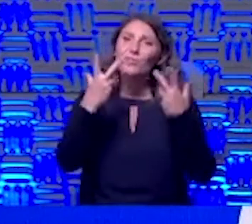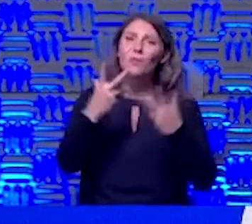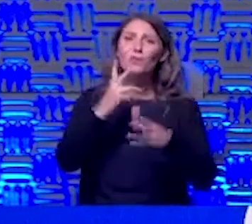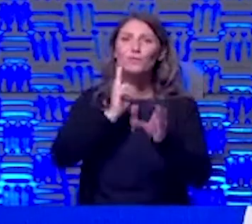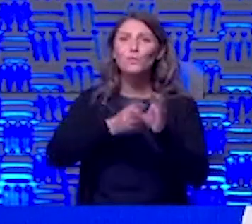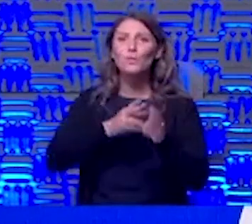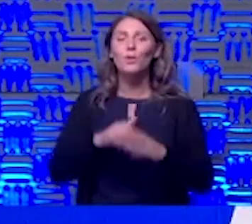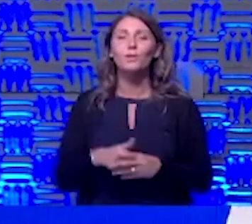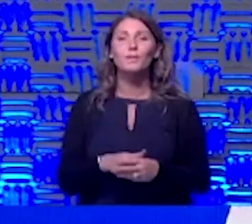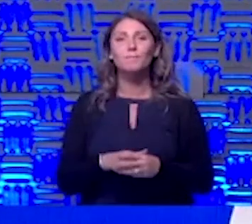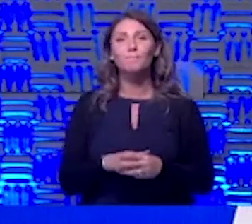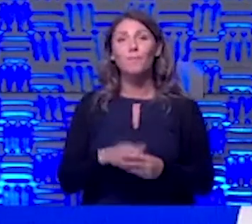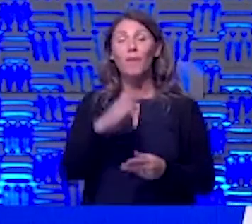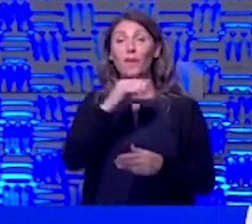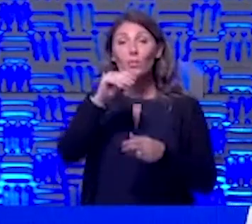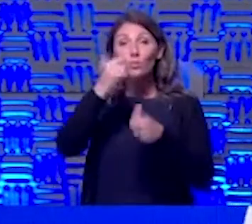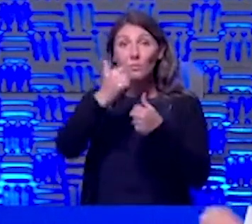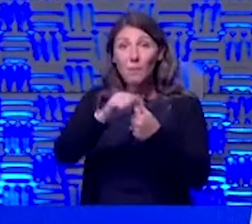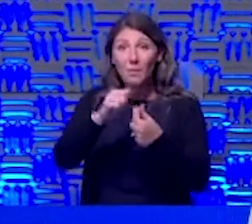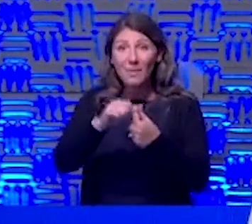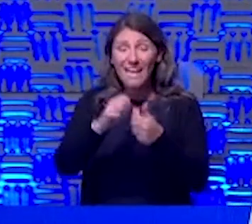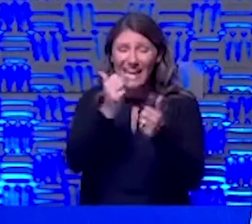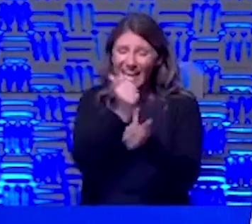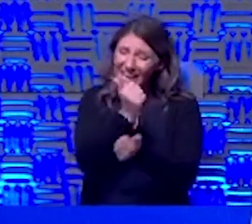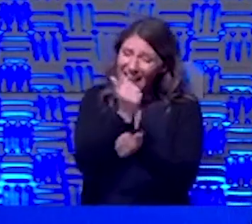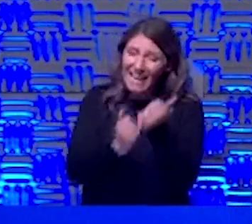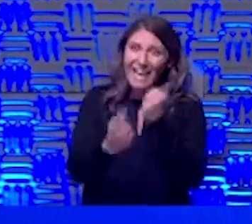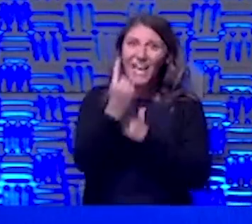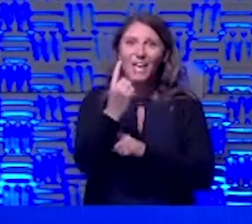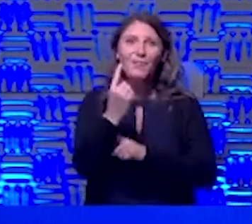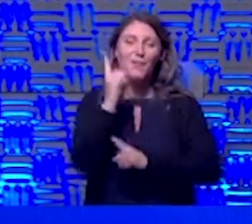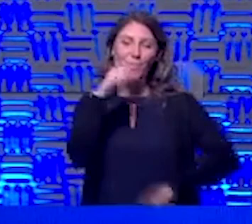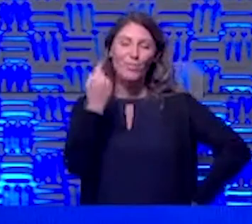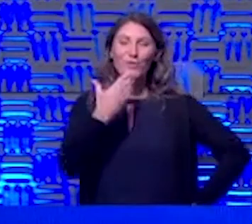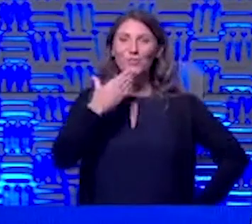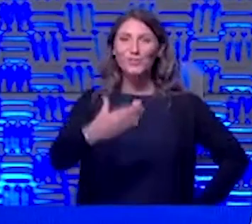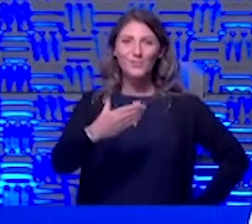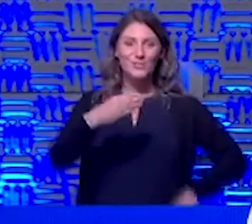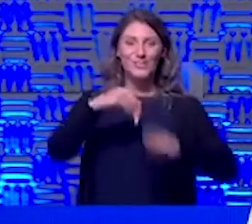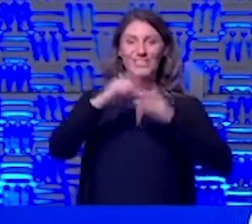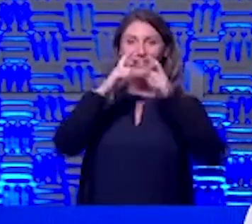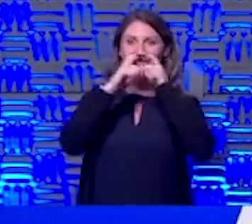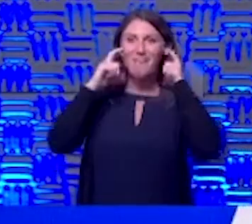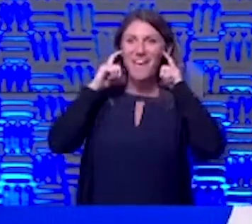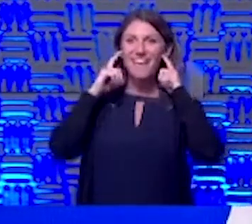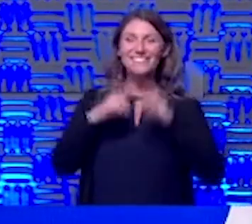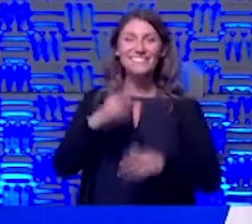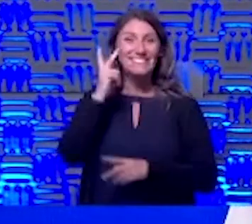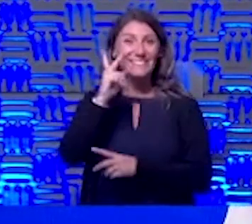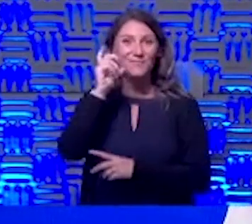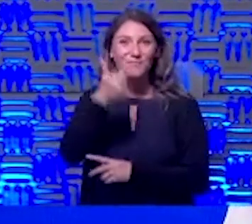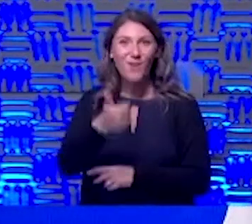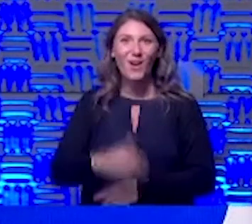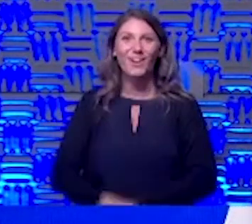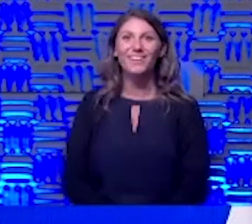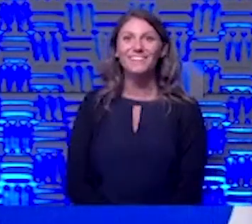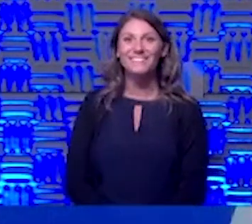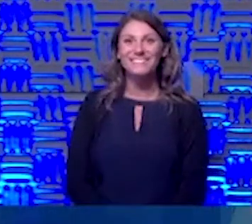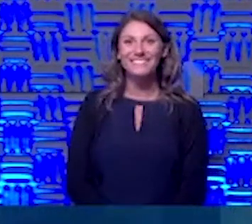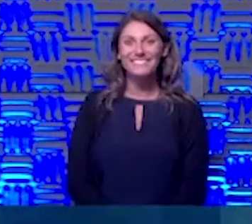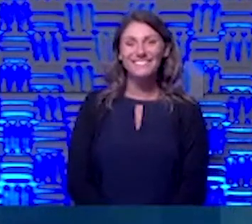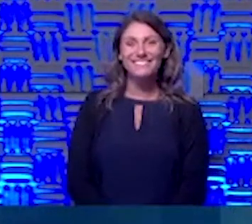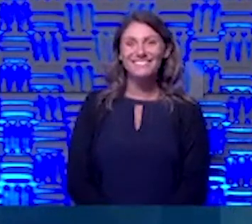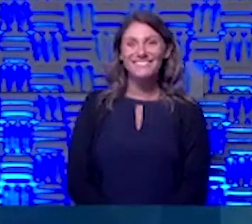And great show. And remember, everybody looks good in a mask. We'll see you tomorrow. Cover this up.